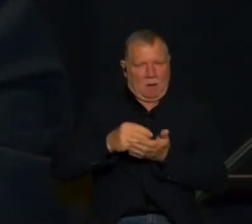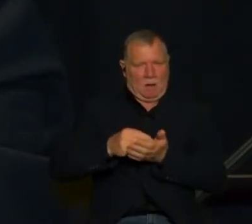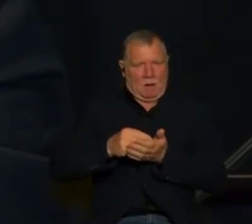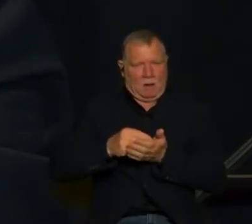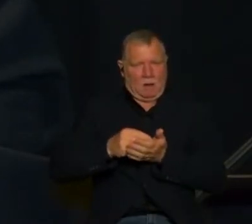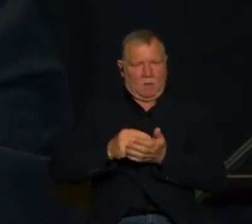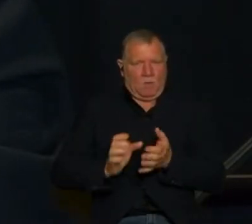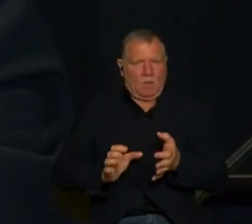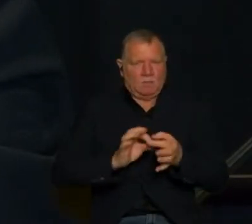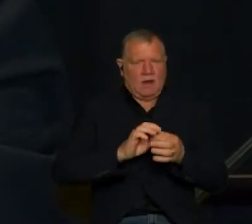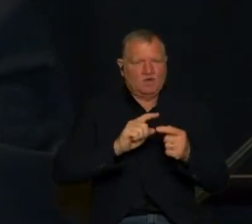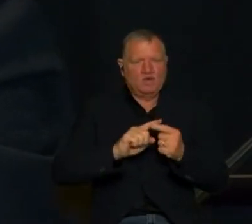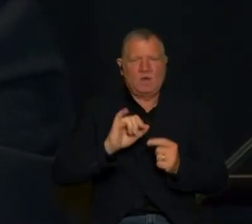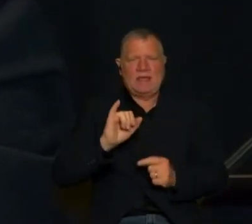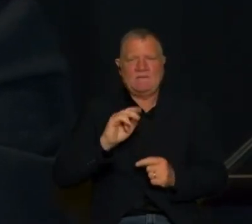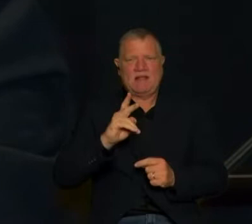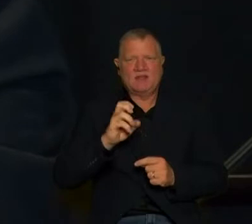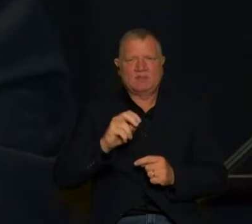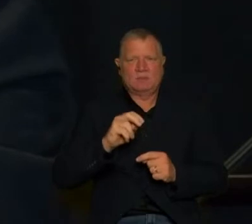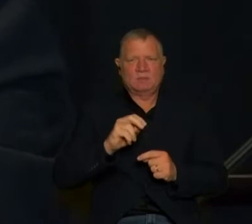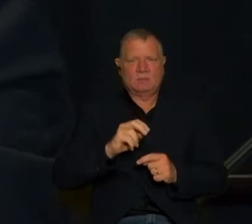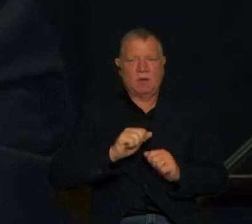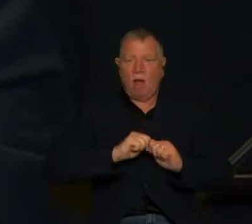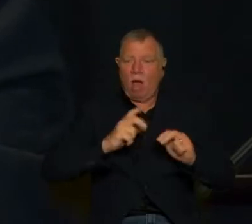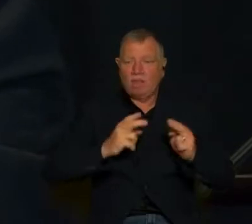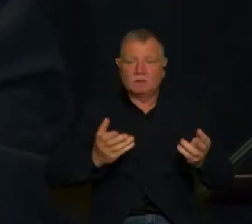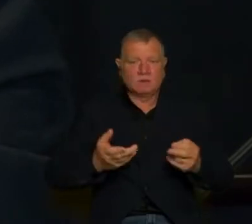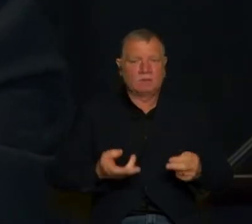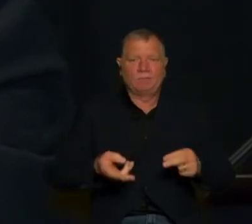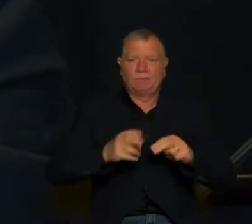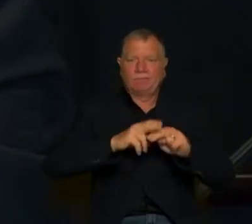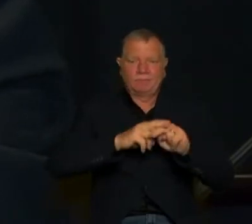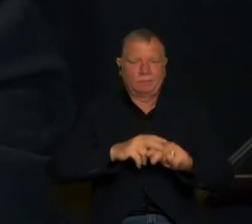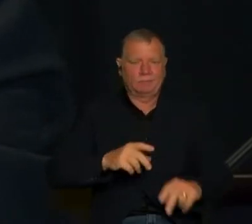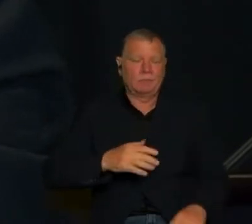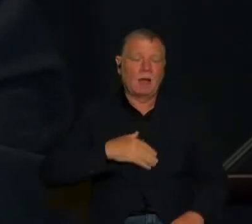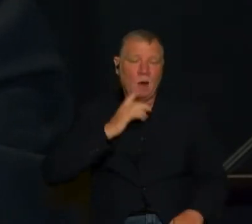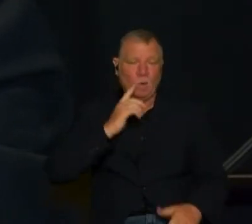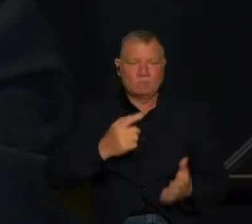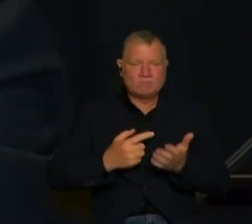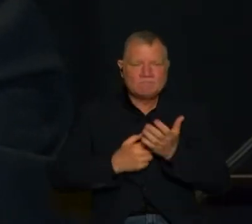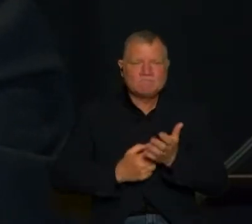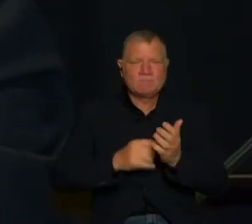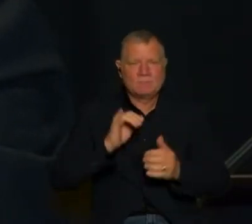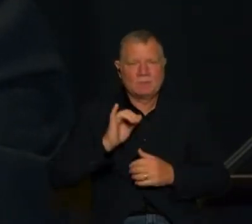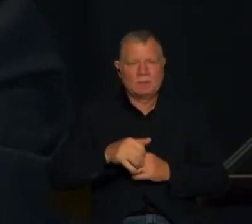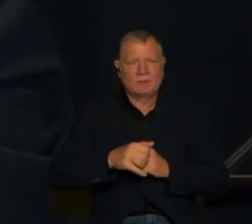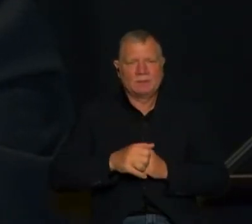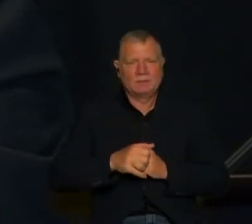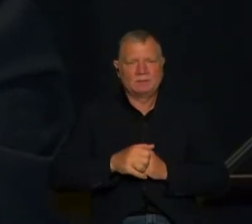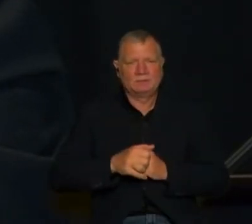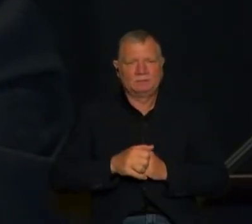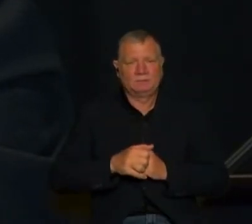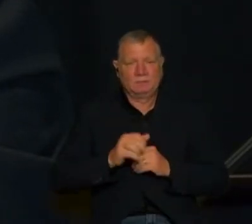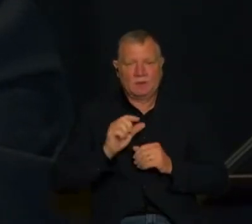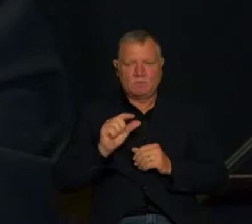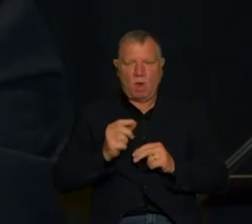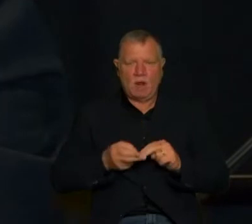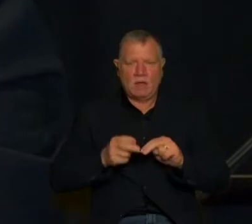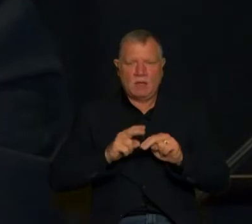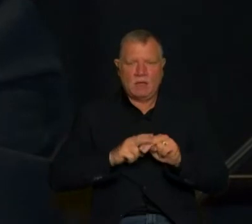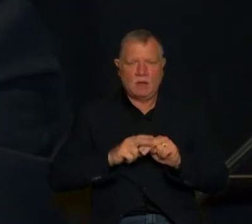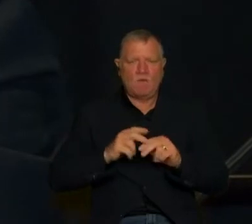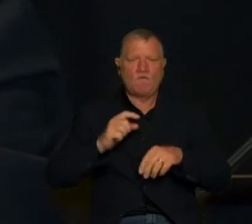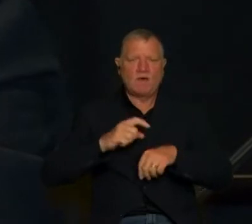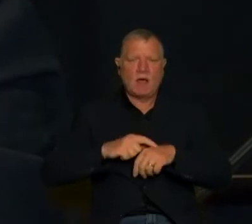attached to inflation, because things go up in cost. Now, I would argue that the small increase that we might face